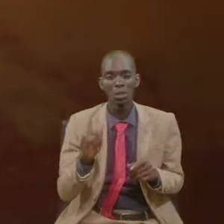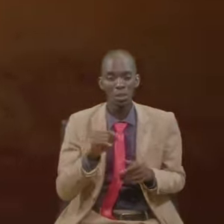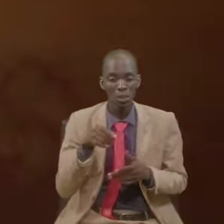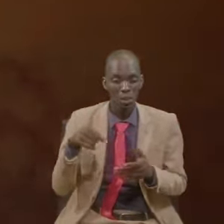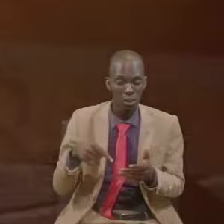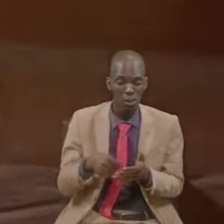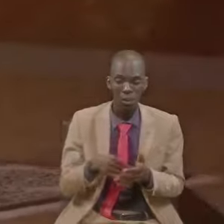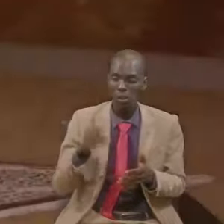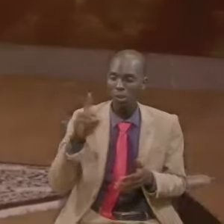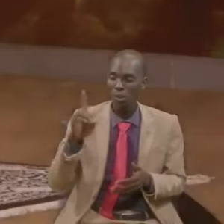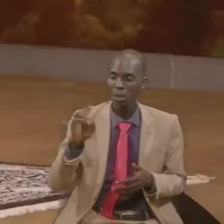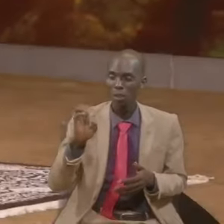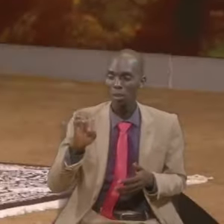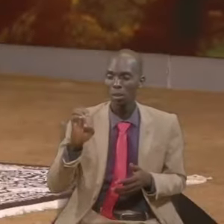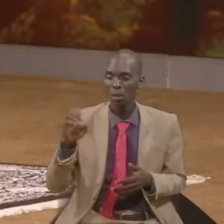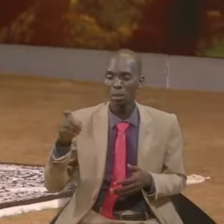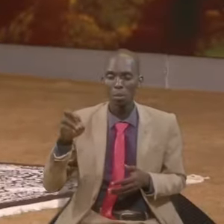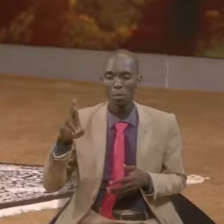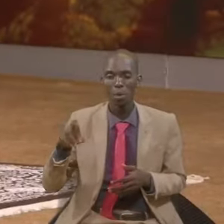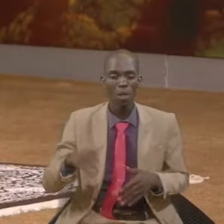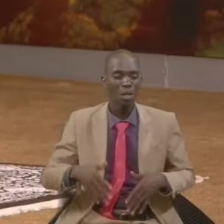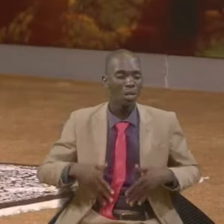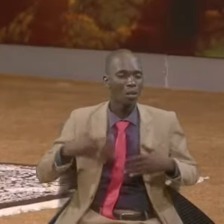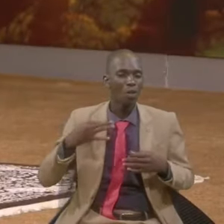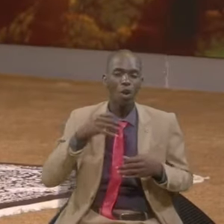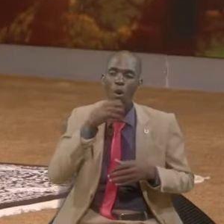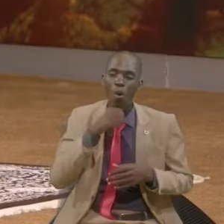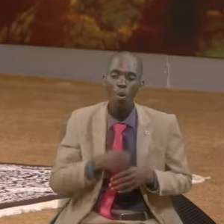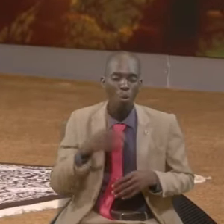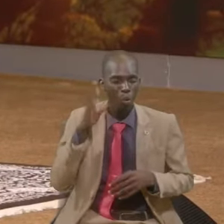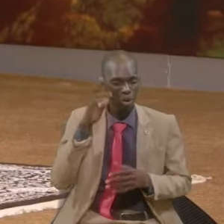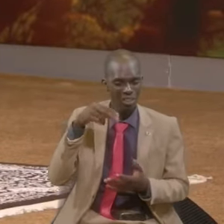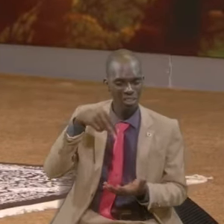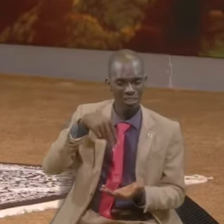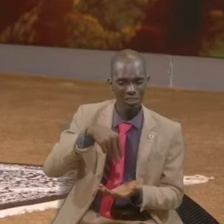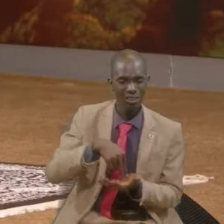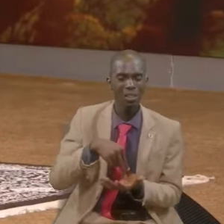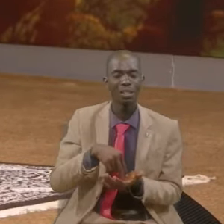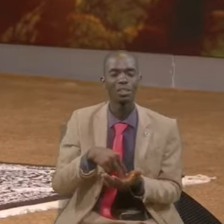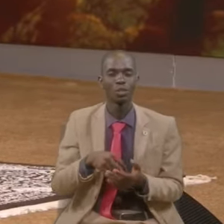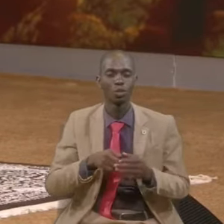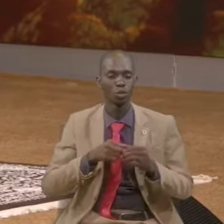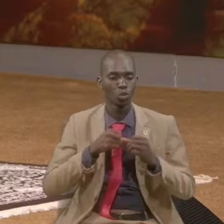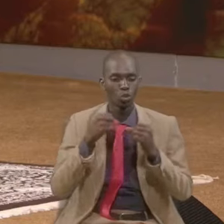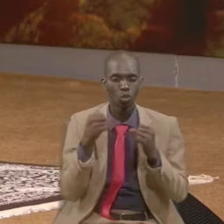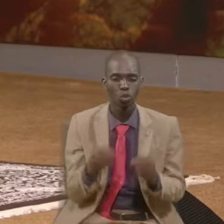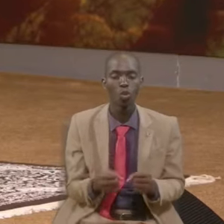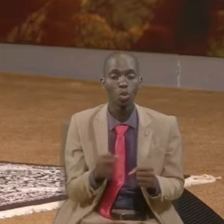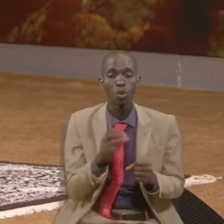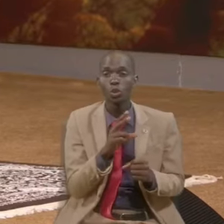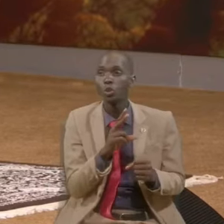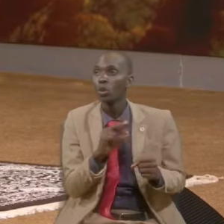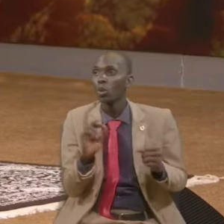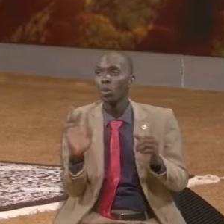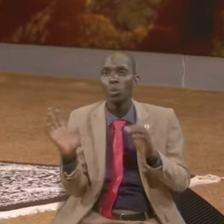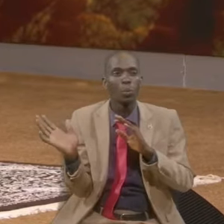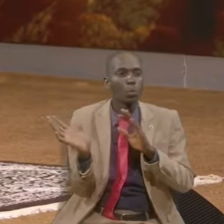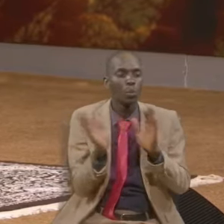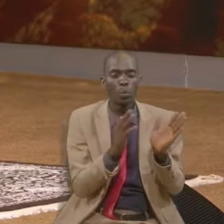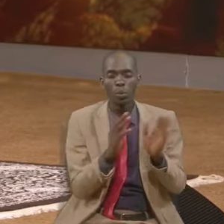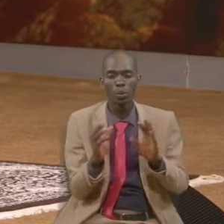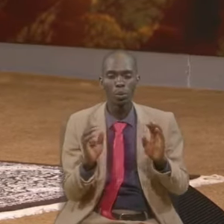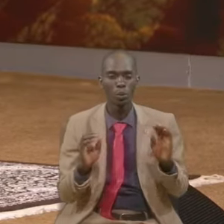of old, they stand like that rock of Gibraltar. No wind moves them.